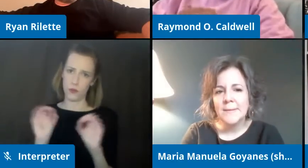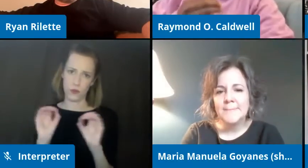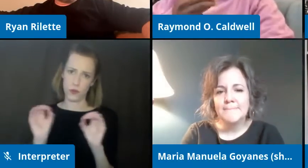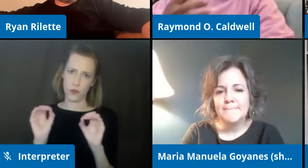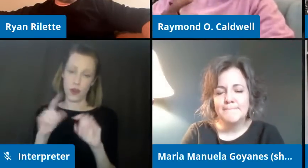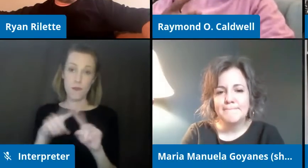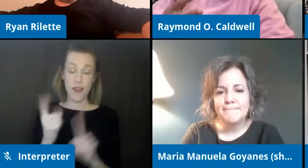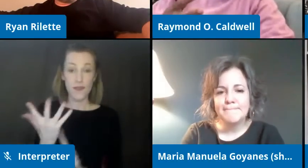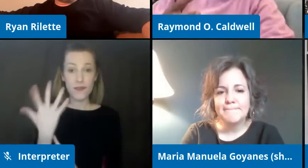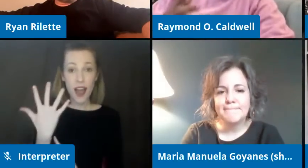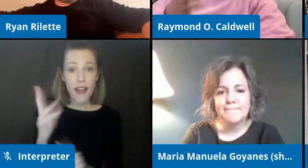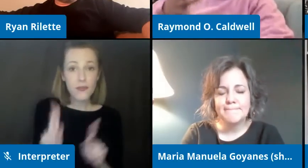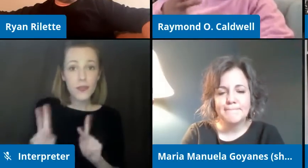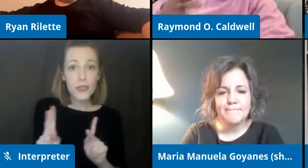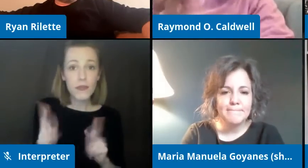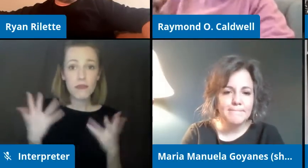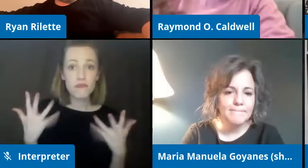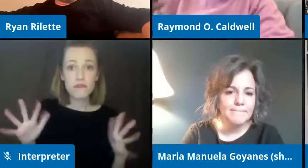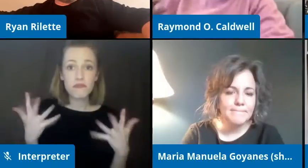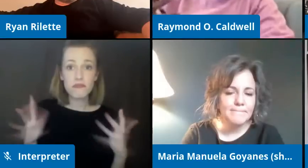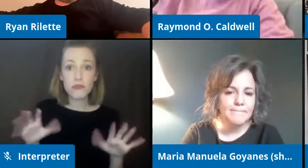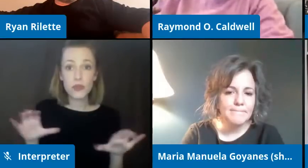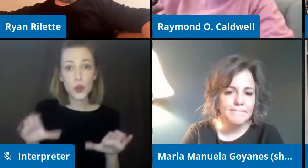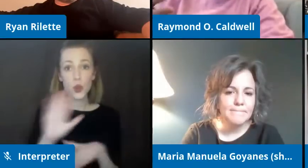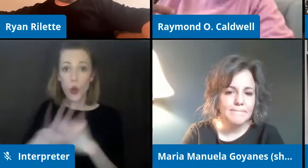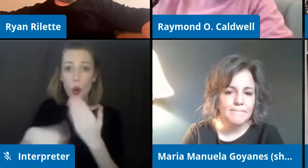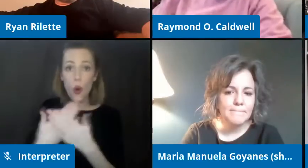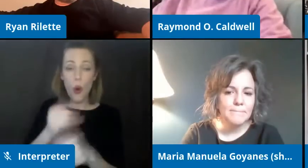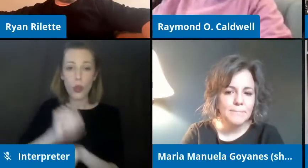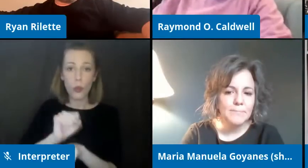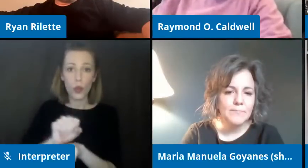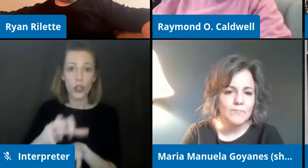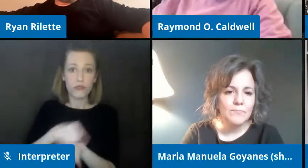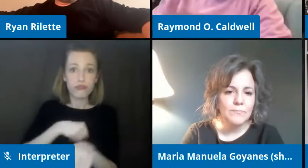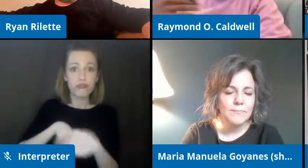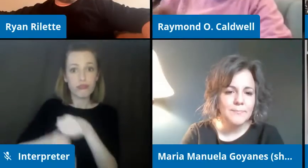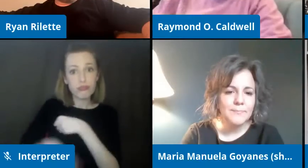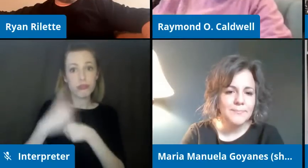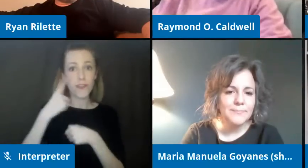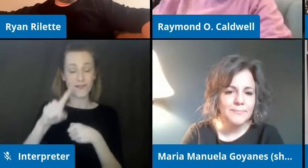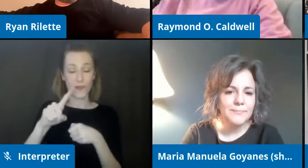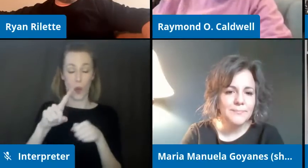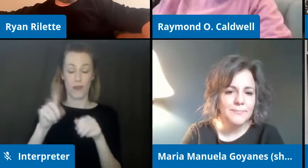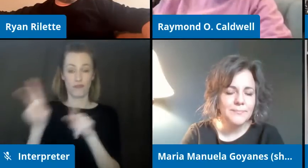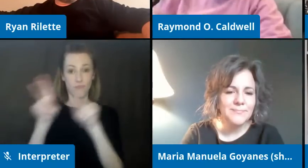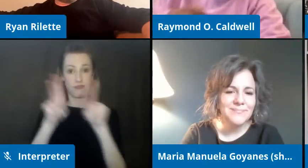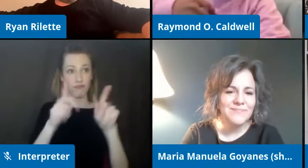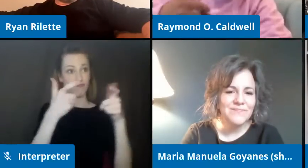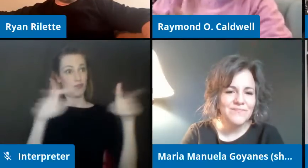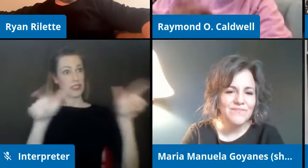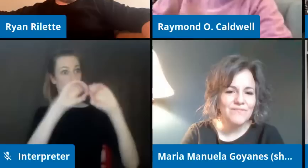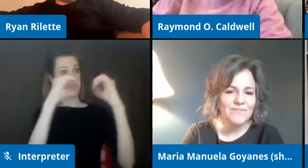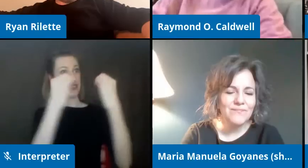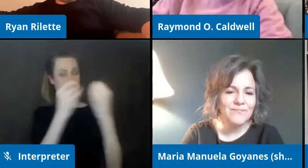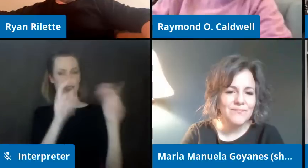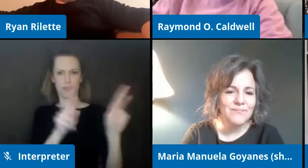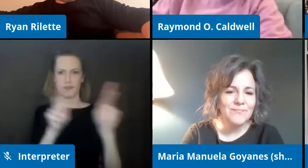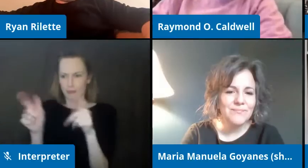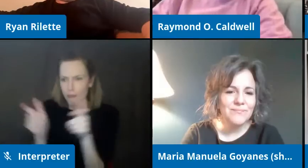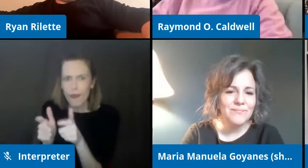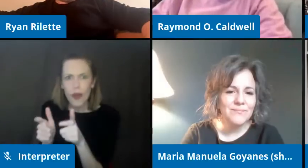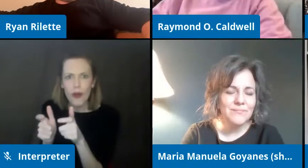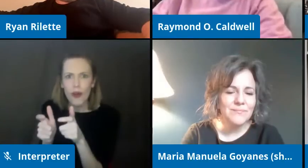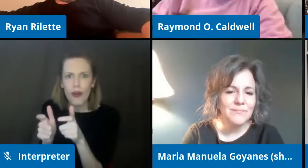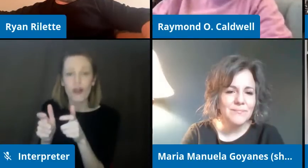people to do all of the work of a major organization. And so now to reimagine our next season, that's where we